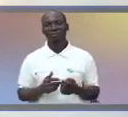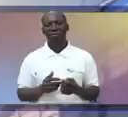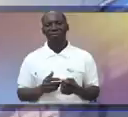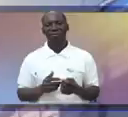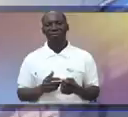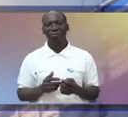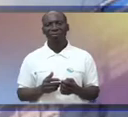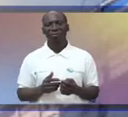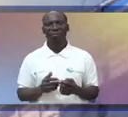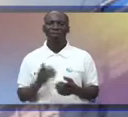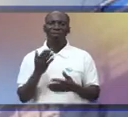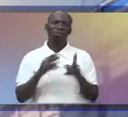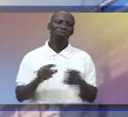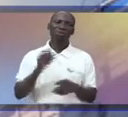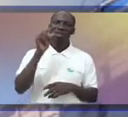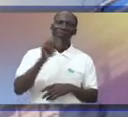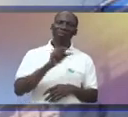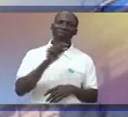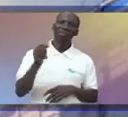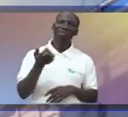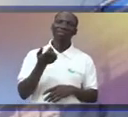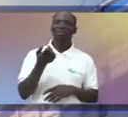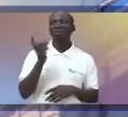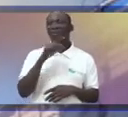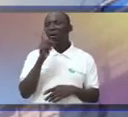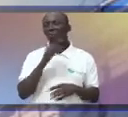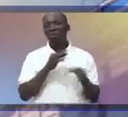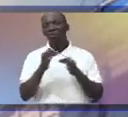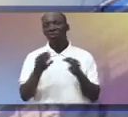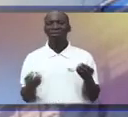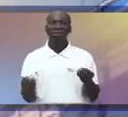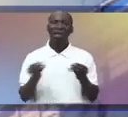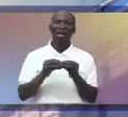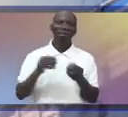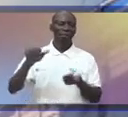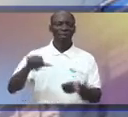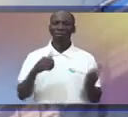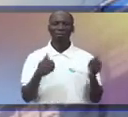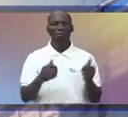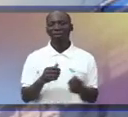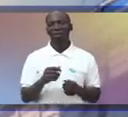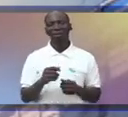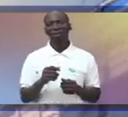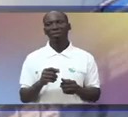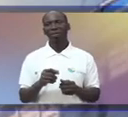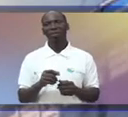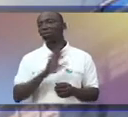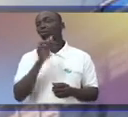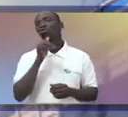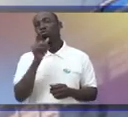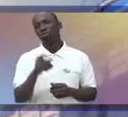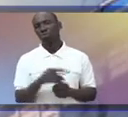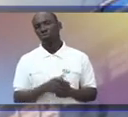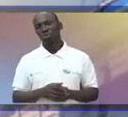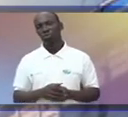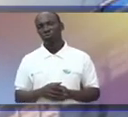na mo de keka nsem fa se esu bom e wo se egu cup ne mo nkan ho ye em fa esu bom ho